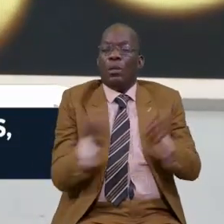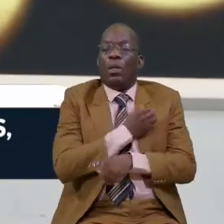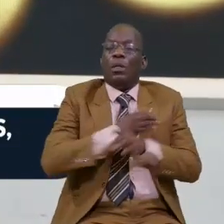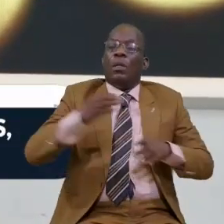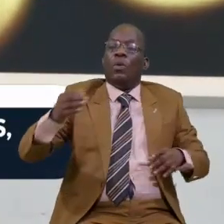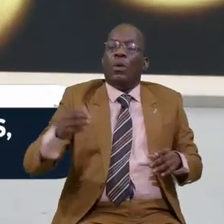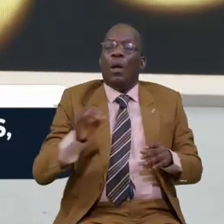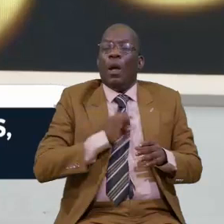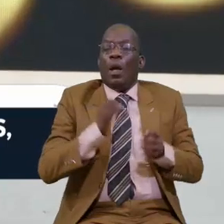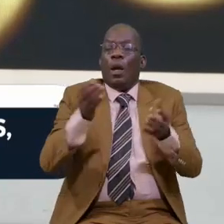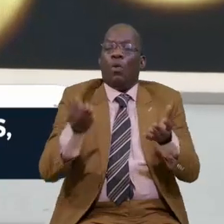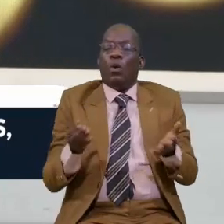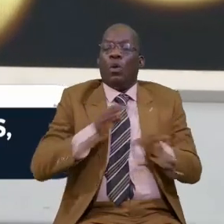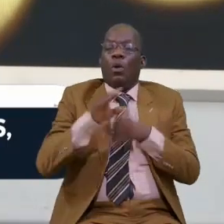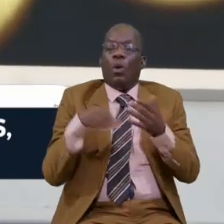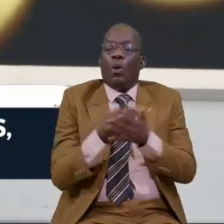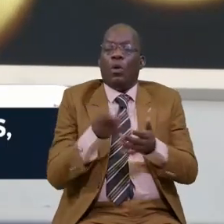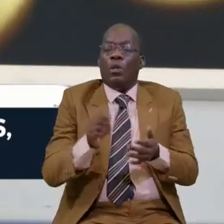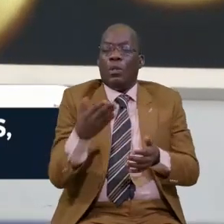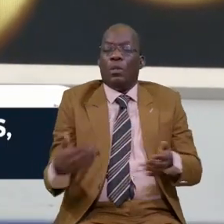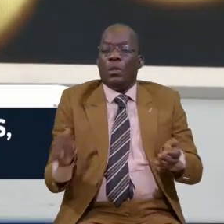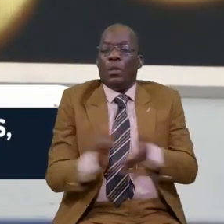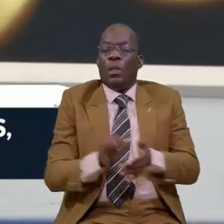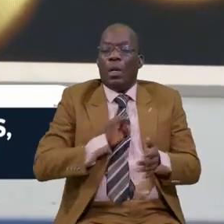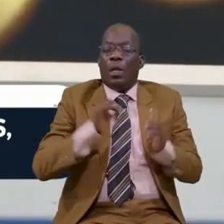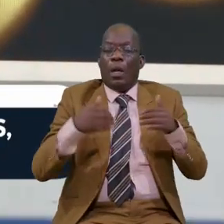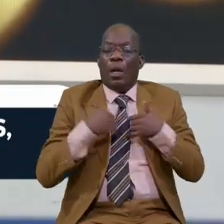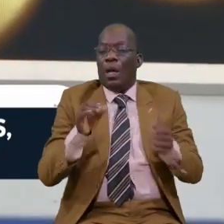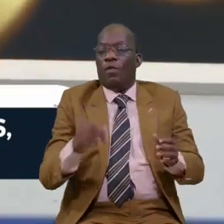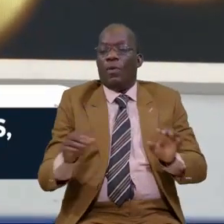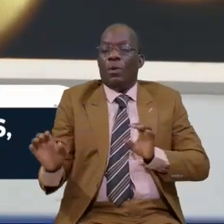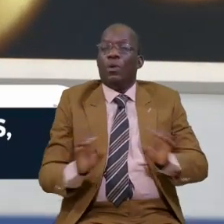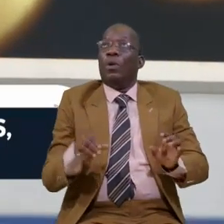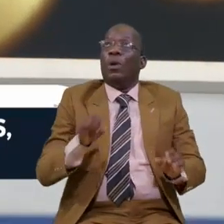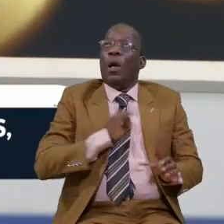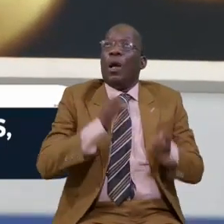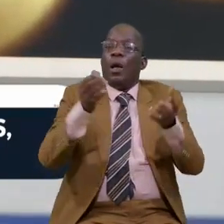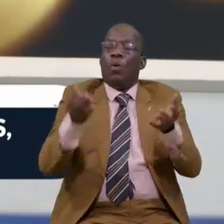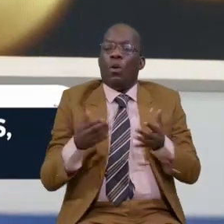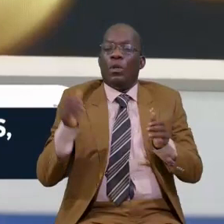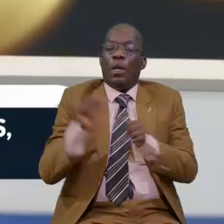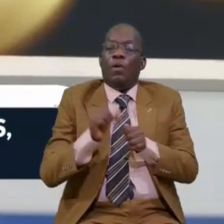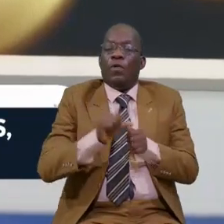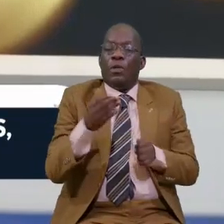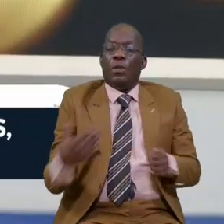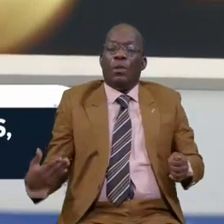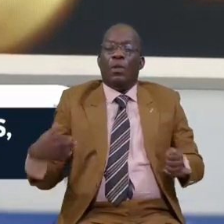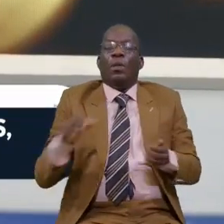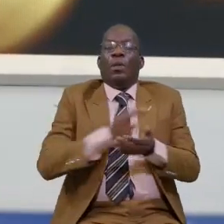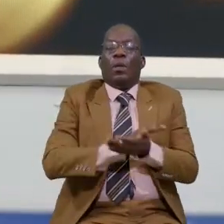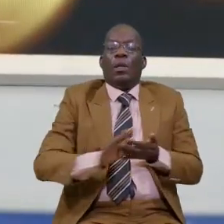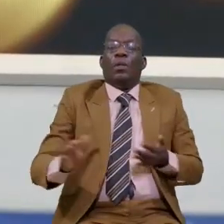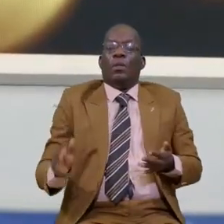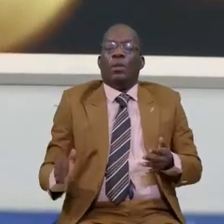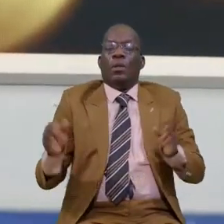I've done, all the things I've been doing, I want everything blotted out, taken